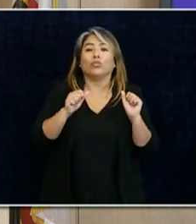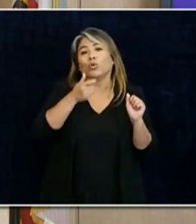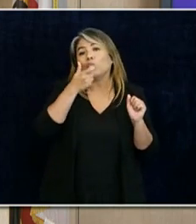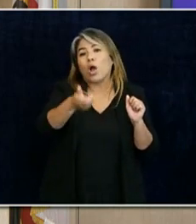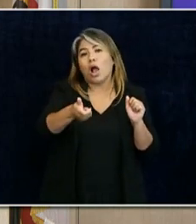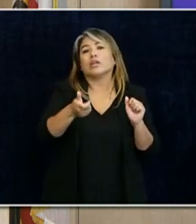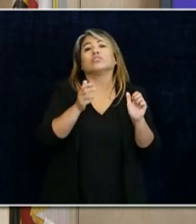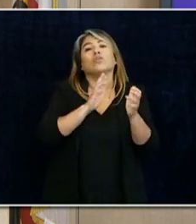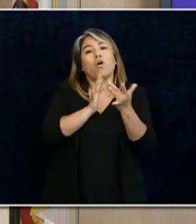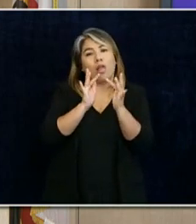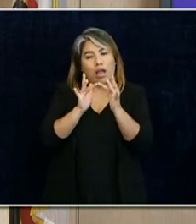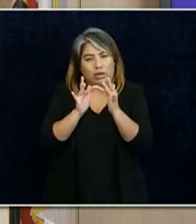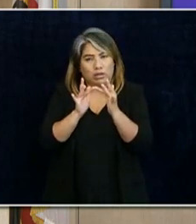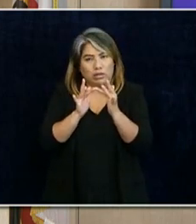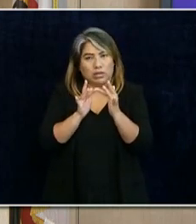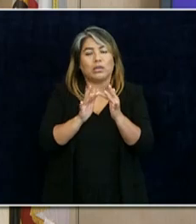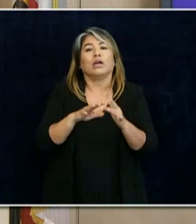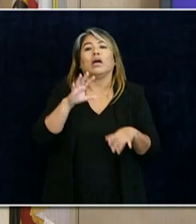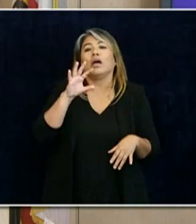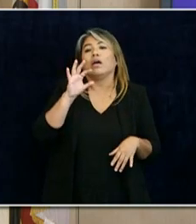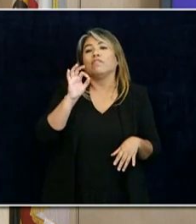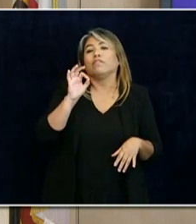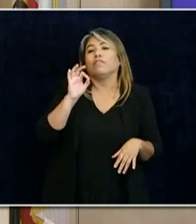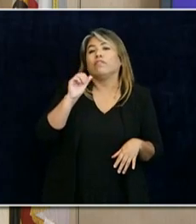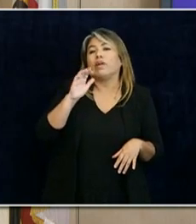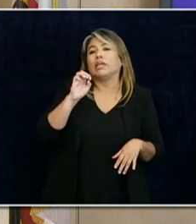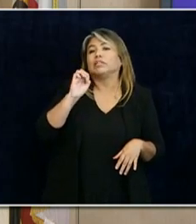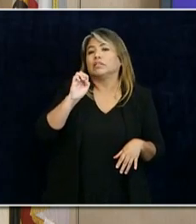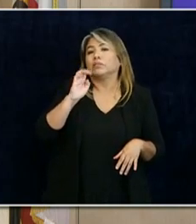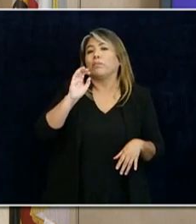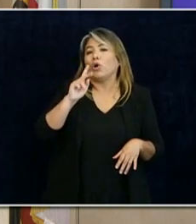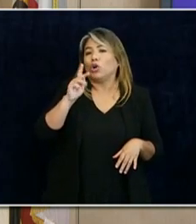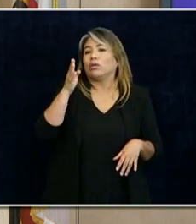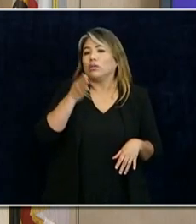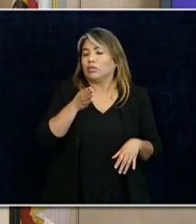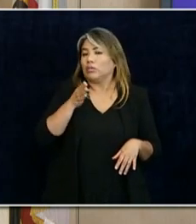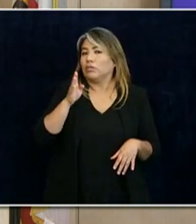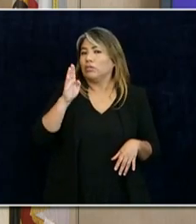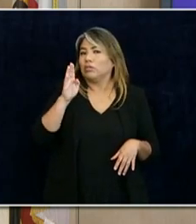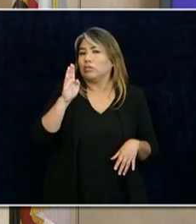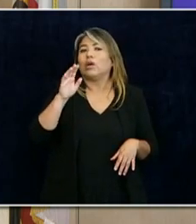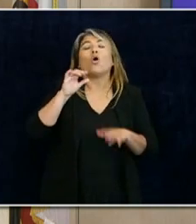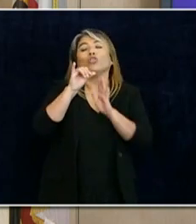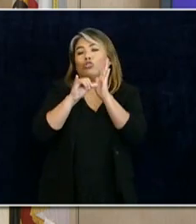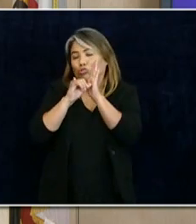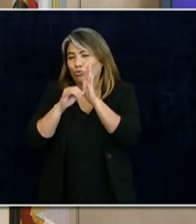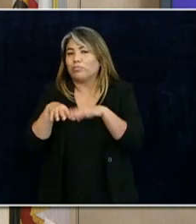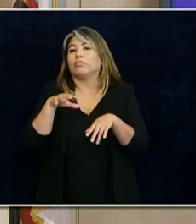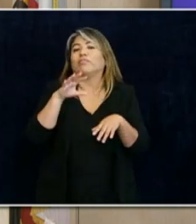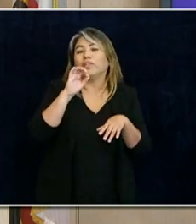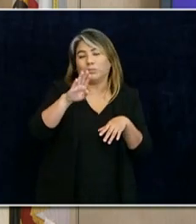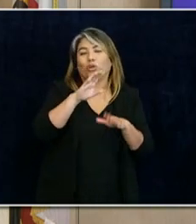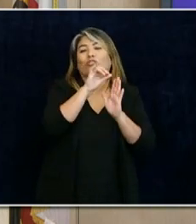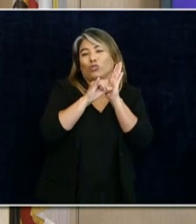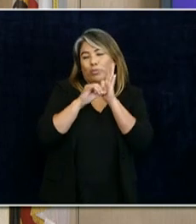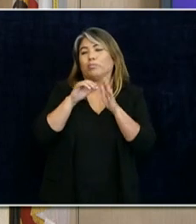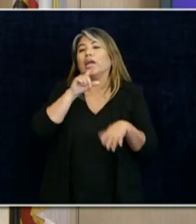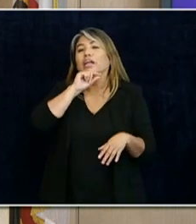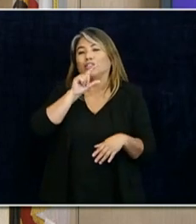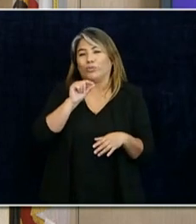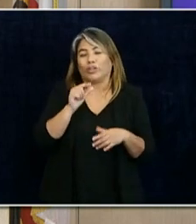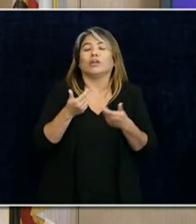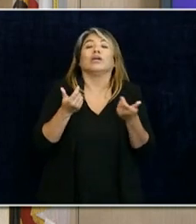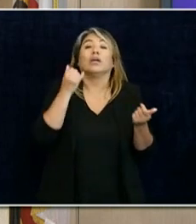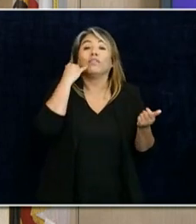watch online at Facebook, Vimeo, YouTube, and Twitter. And if you'd like